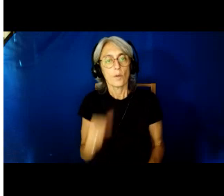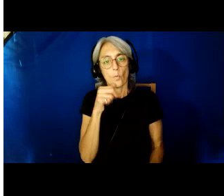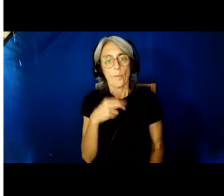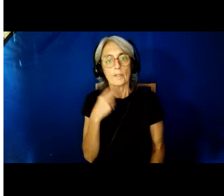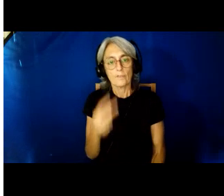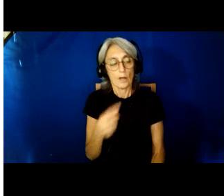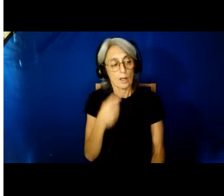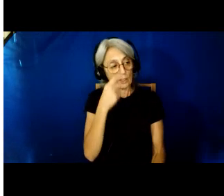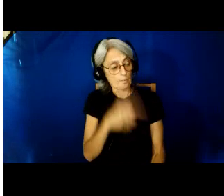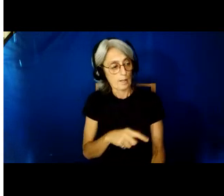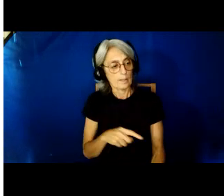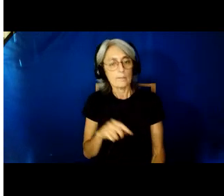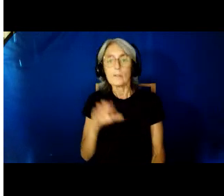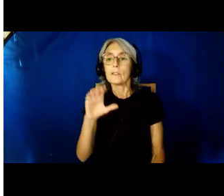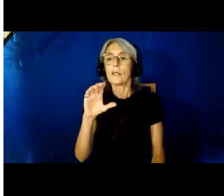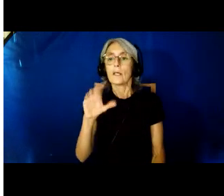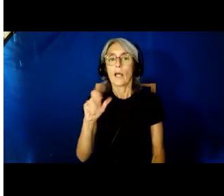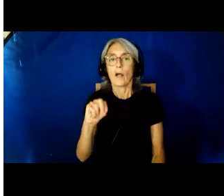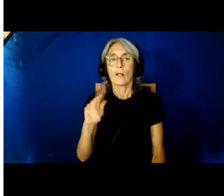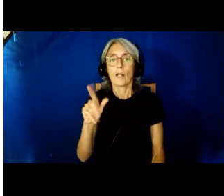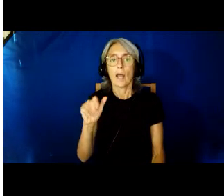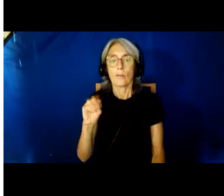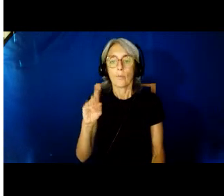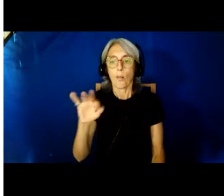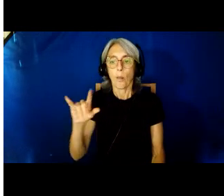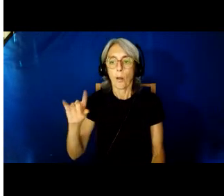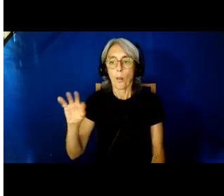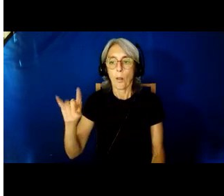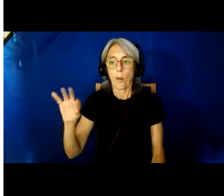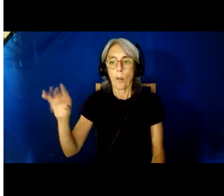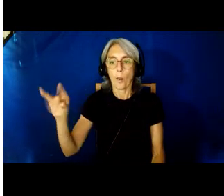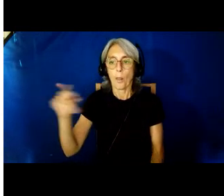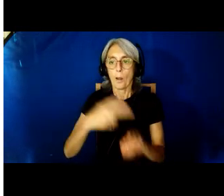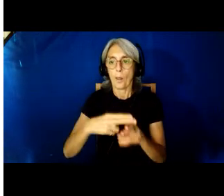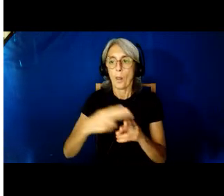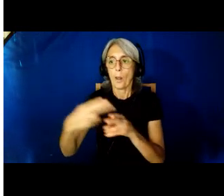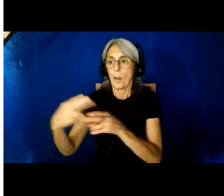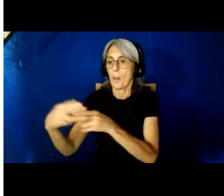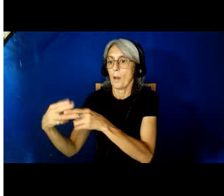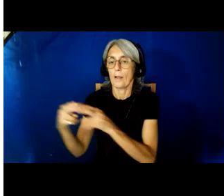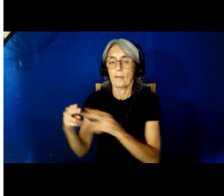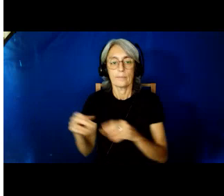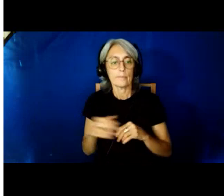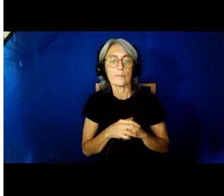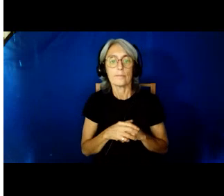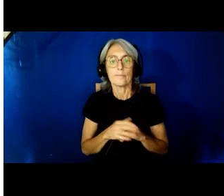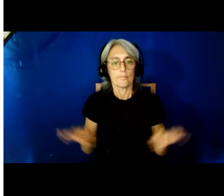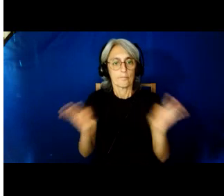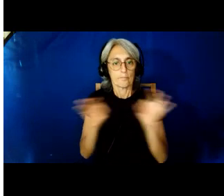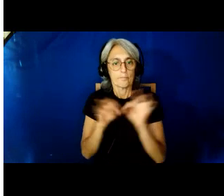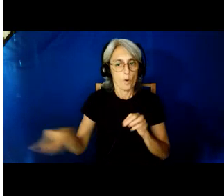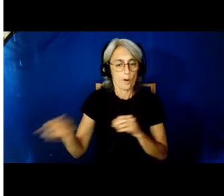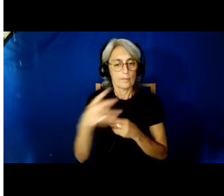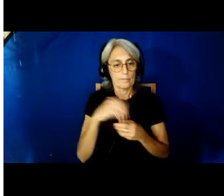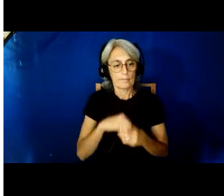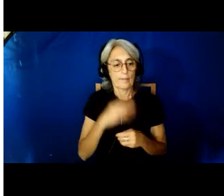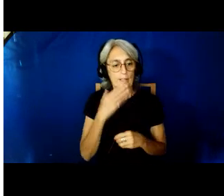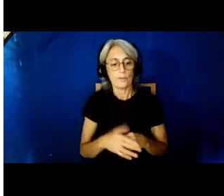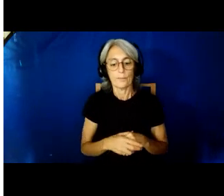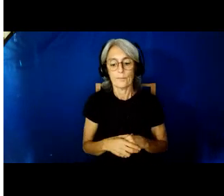at Caltrans, Carolyn Abrams, can be all involved. Sasha Linker from Commission, very critical in this. Thank you. And